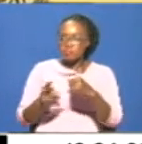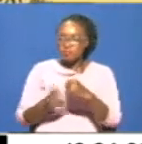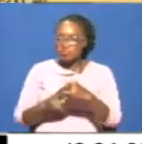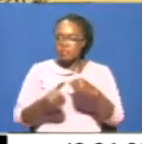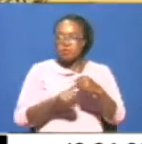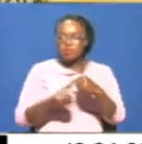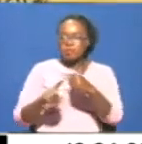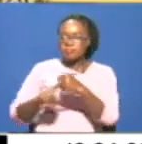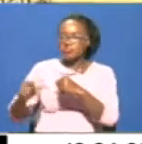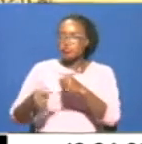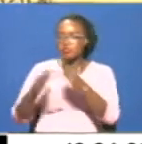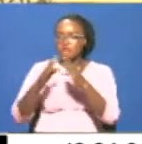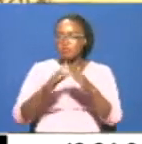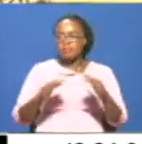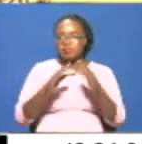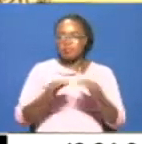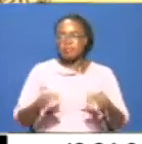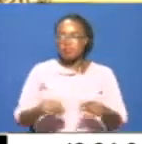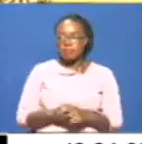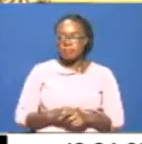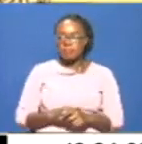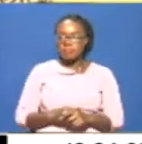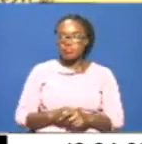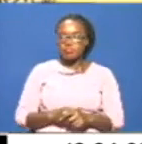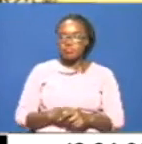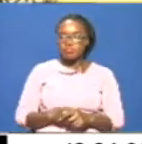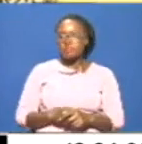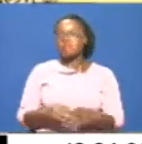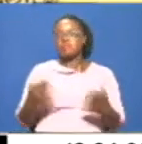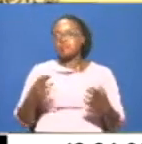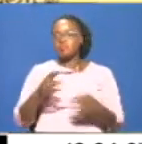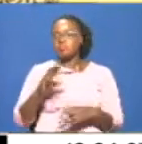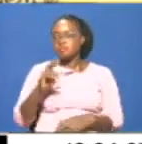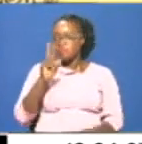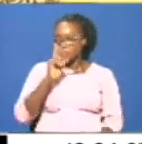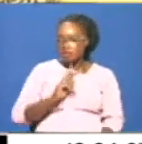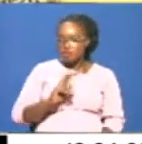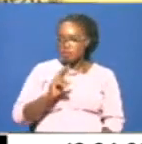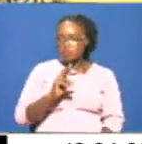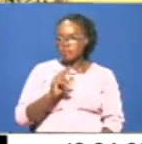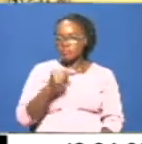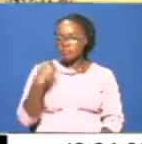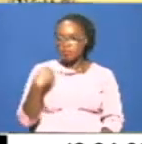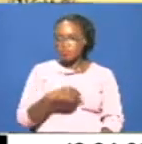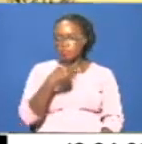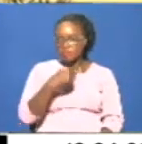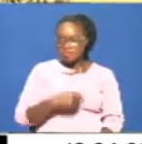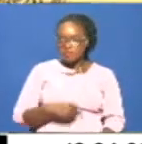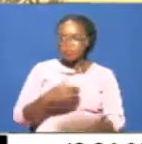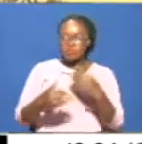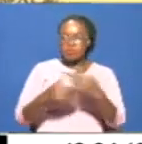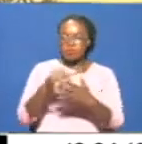766,000 households. The Kenya Red Cross Society, using its structures and the network